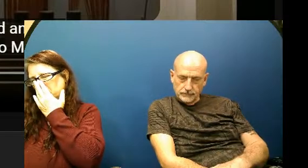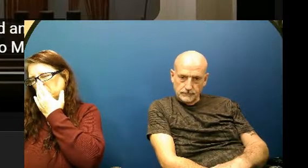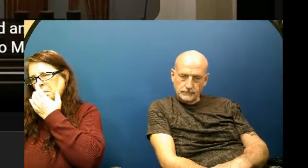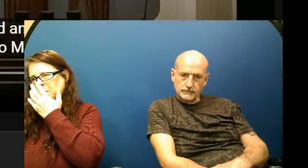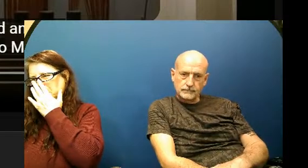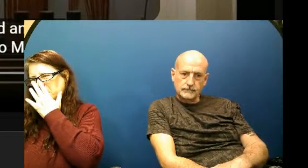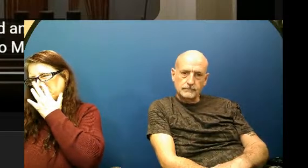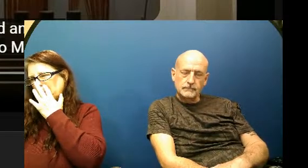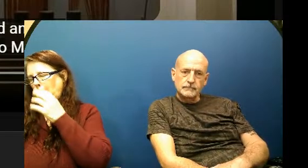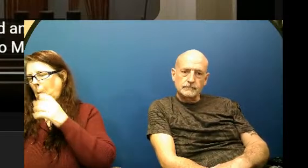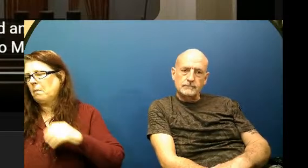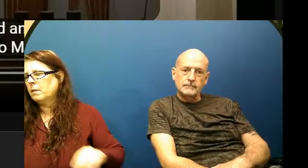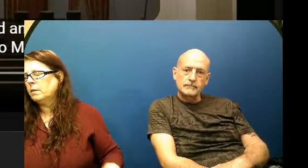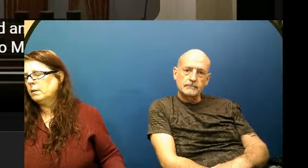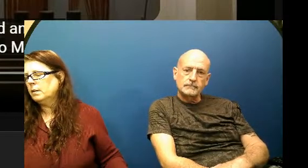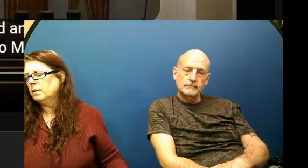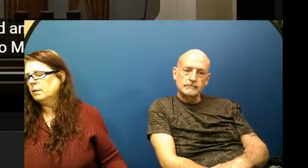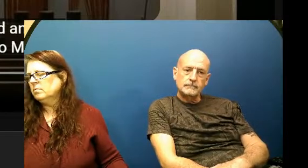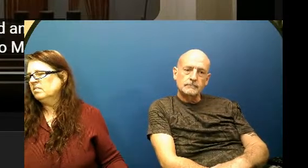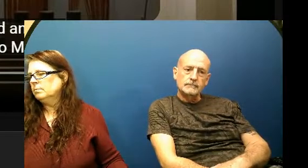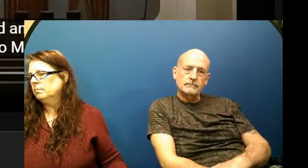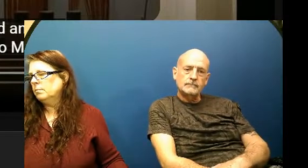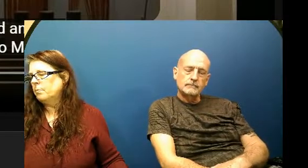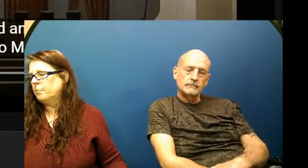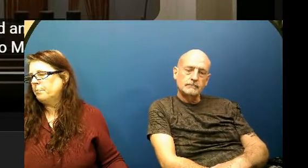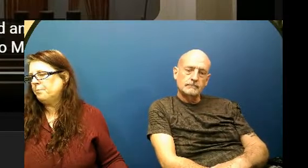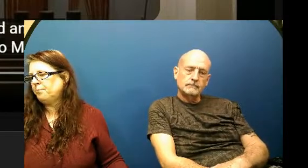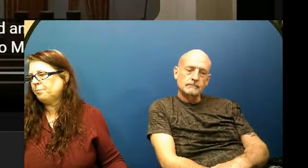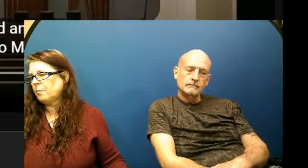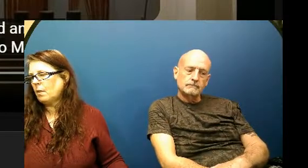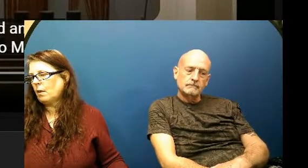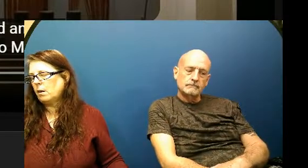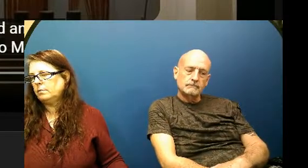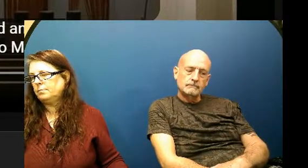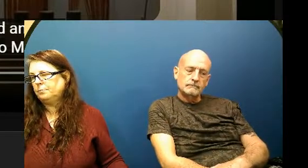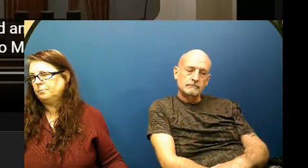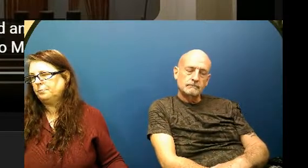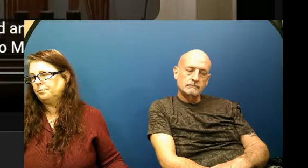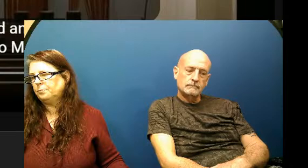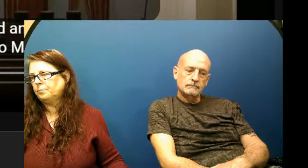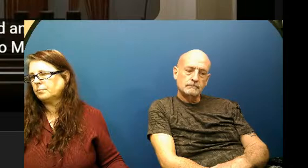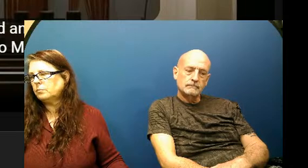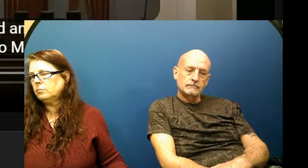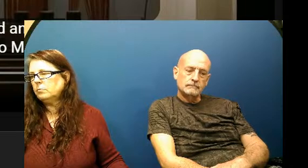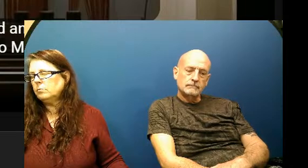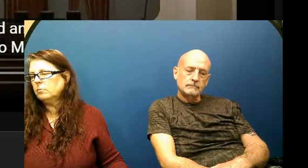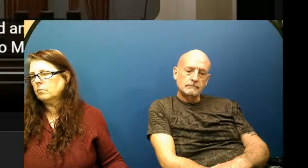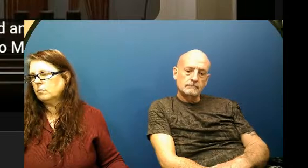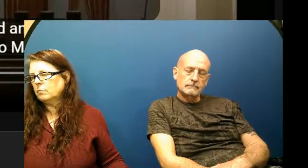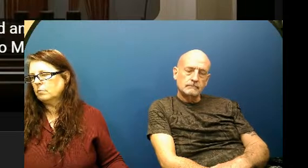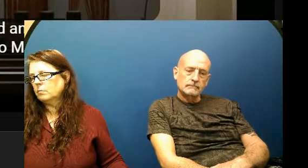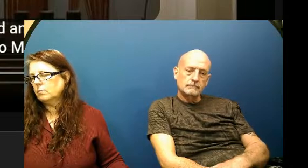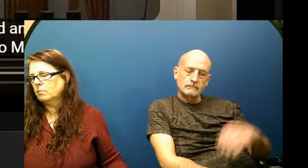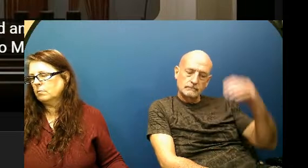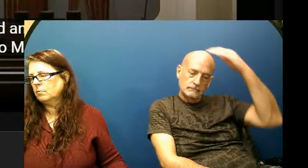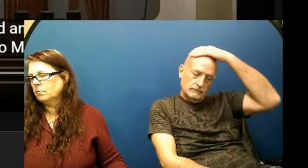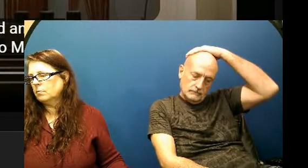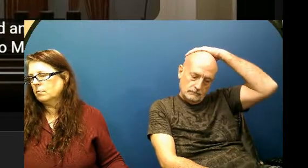which seems not very pertinent to my 1950s analog.